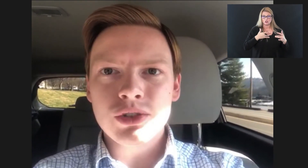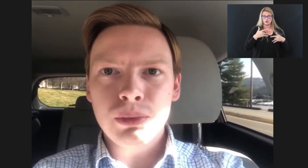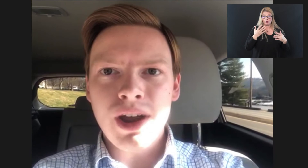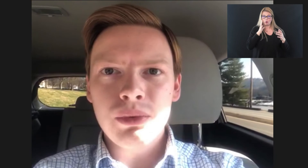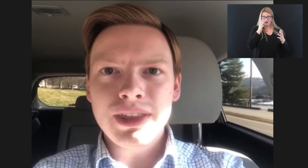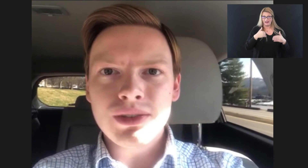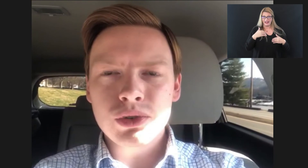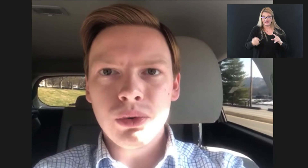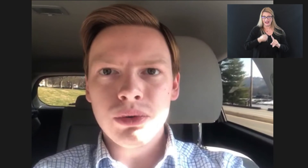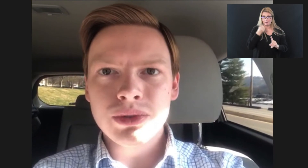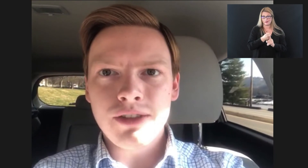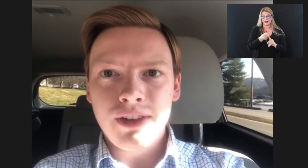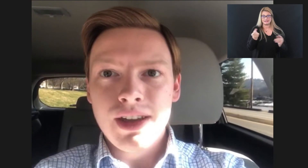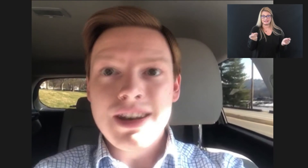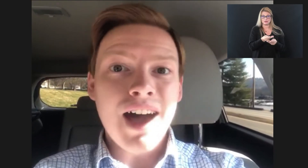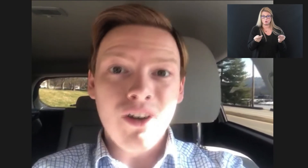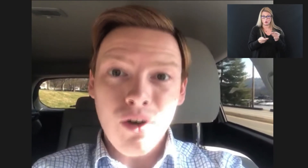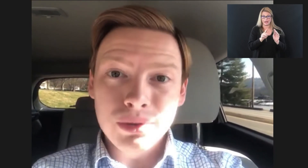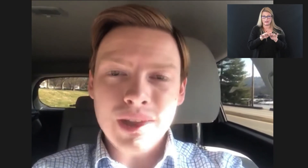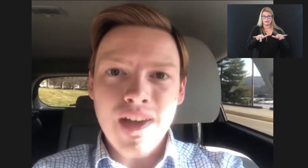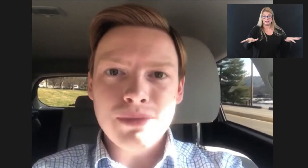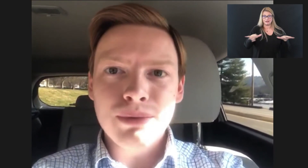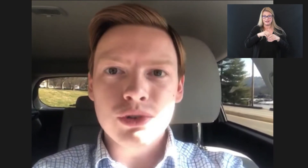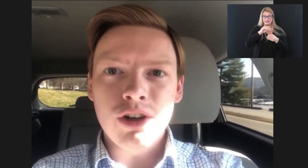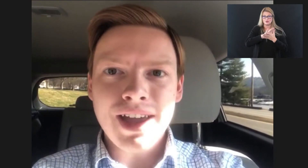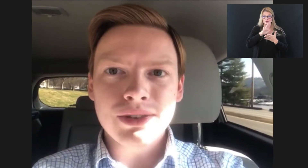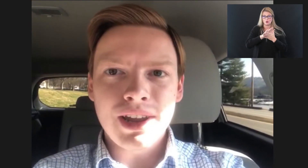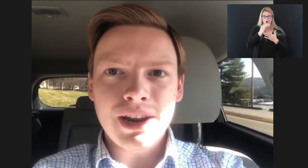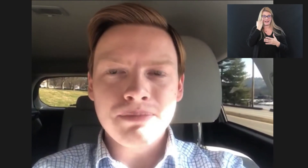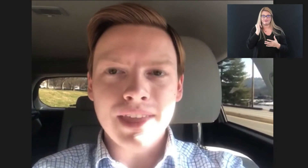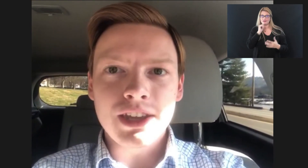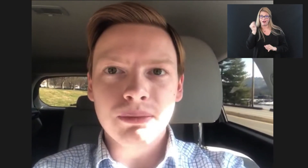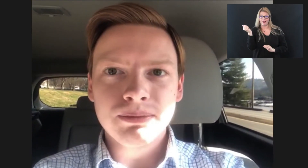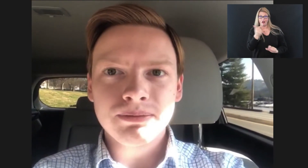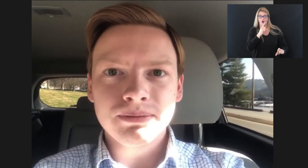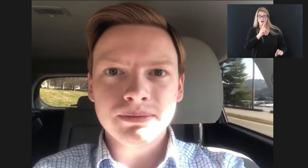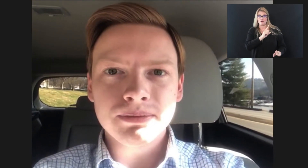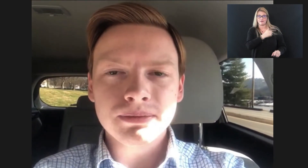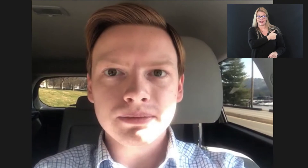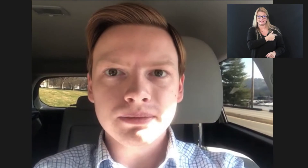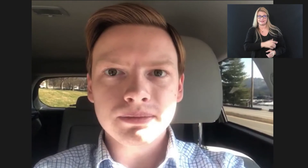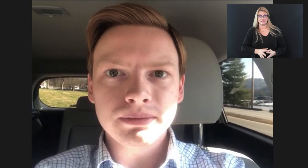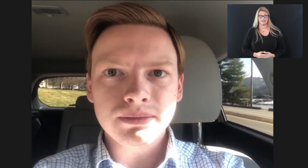outbreaks and spread within schools if not all staff members are vaccinated? Thank you.